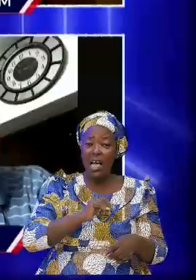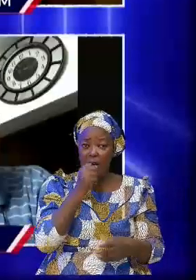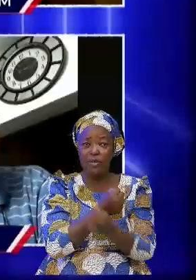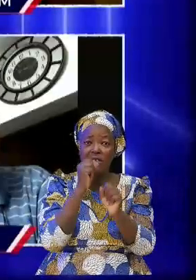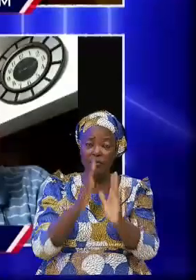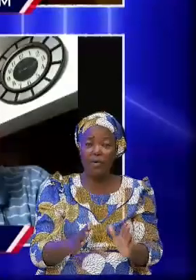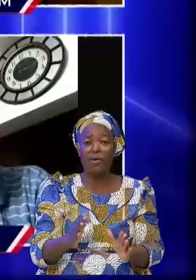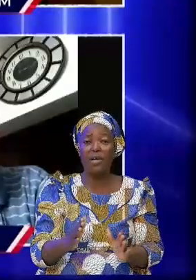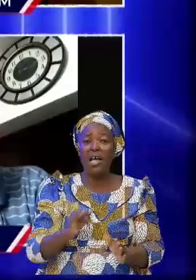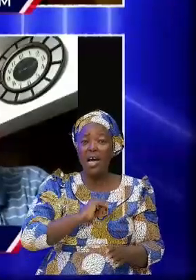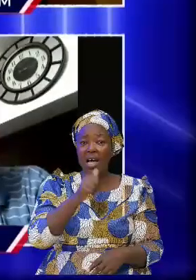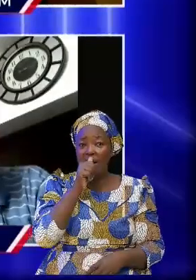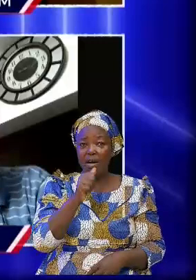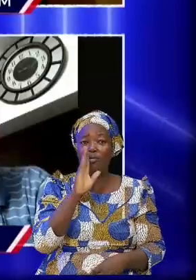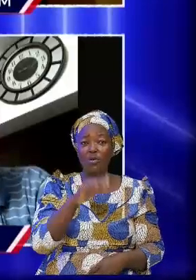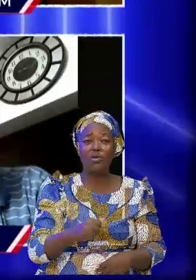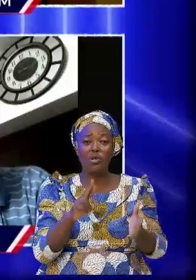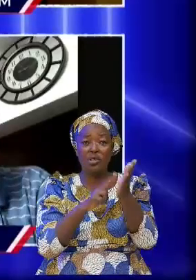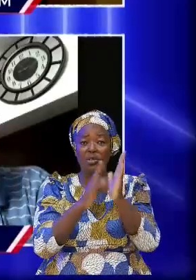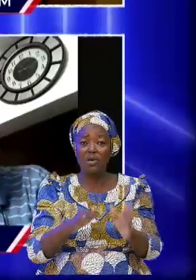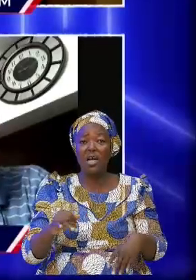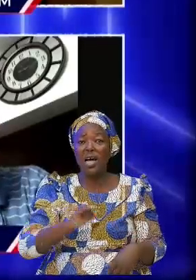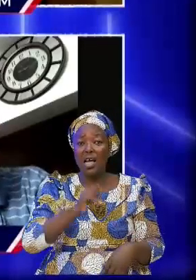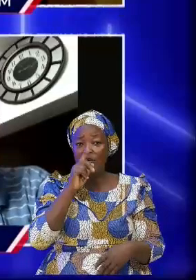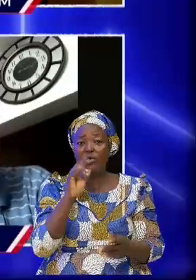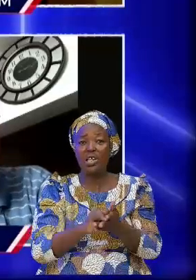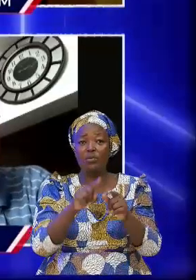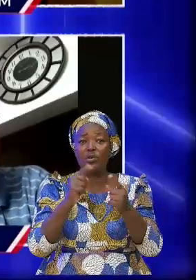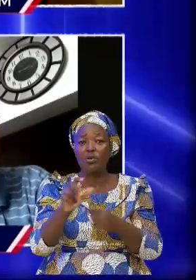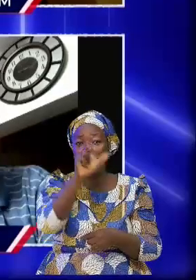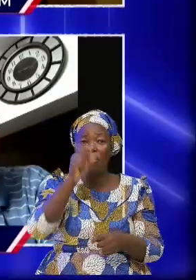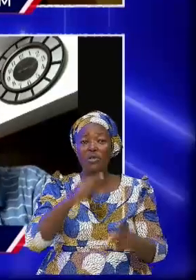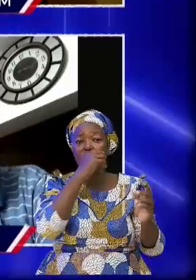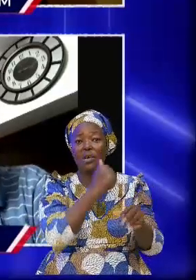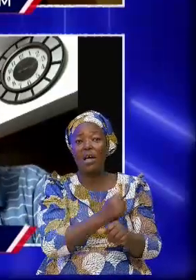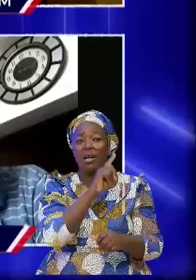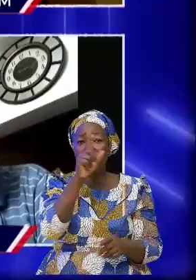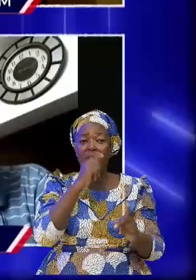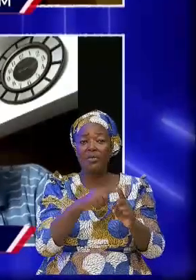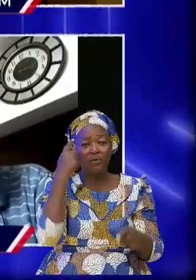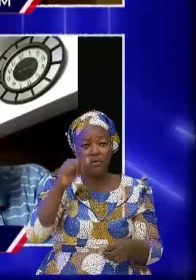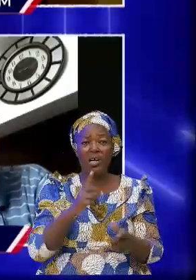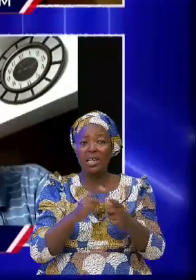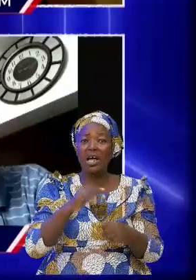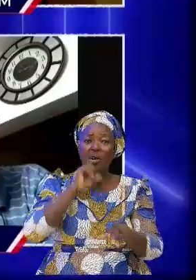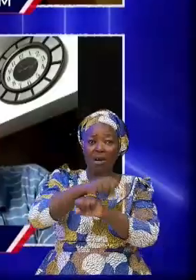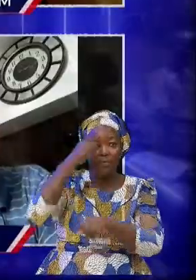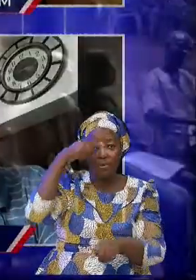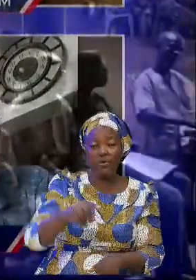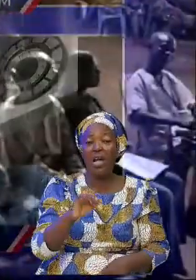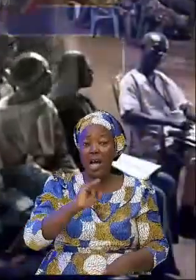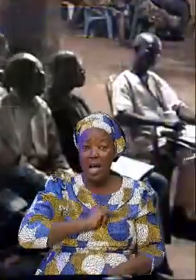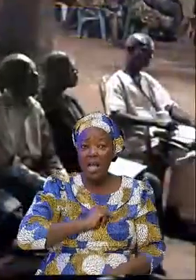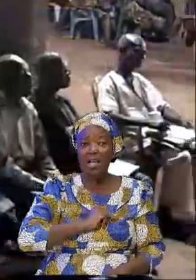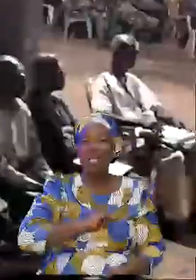become a child of God, it says, I your Redeemer, I your Savior, I your substitute, I that went to the cross of